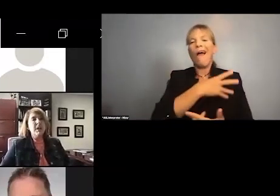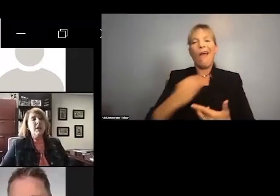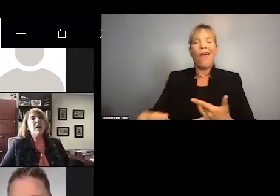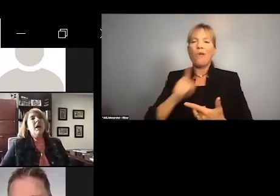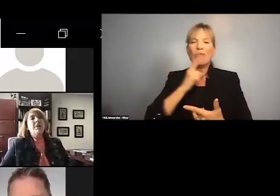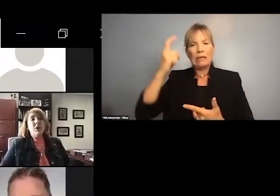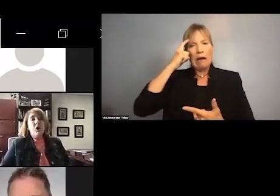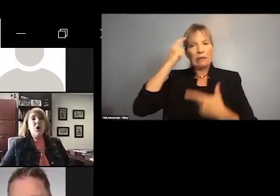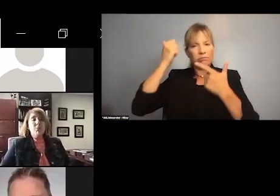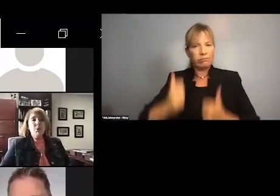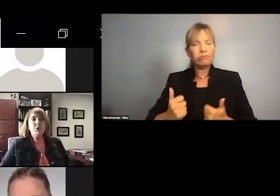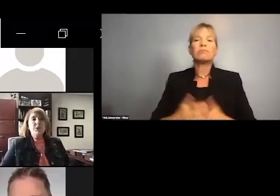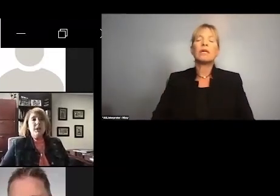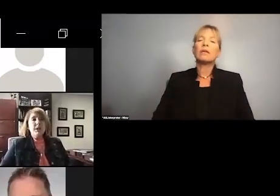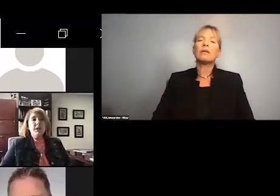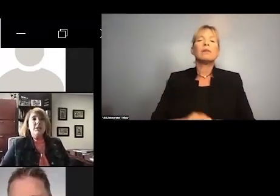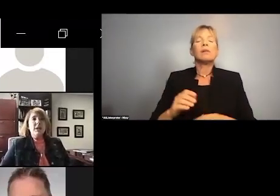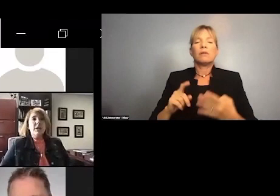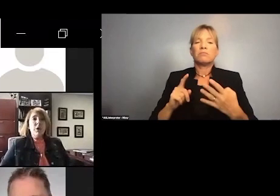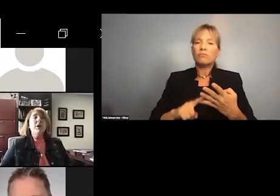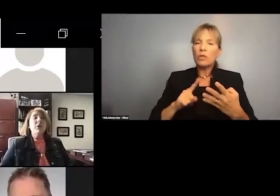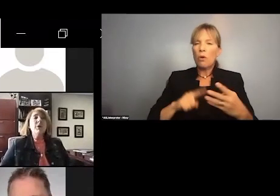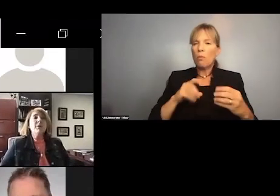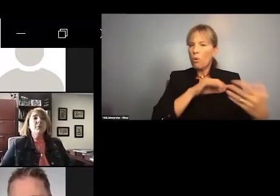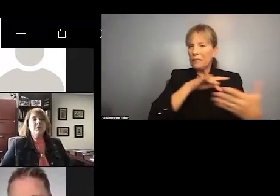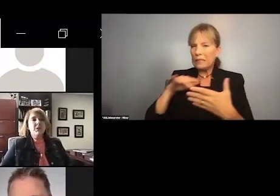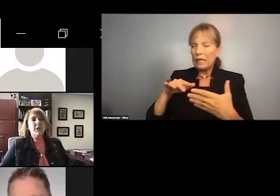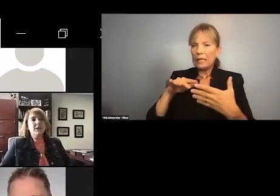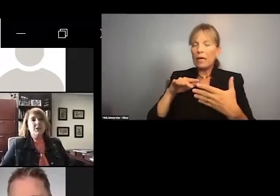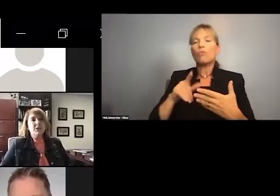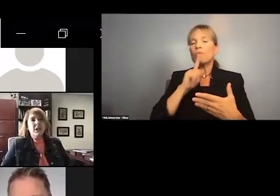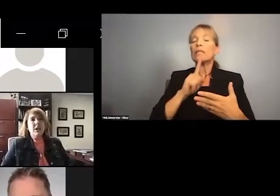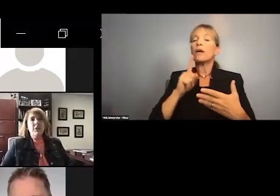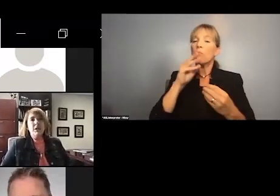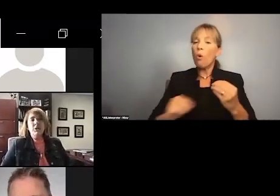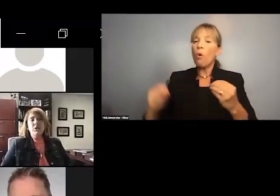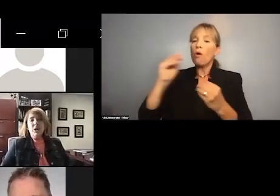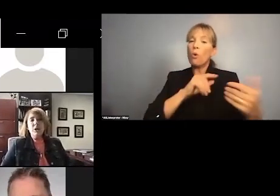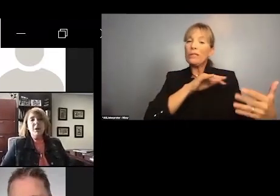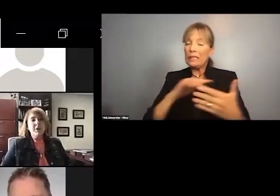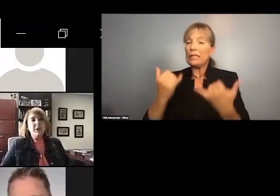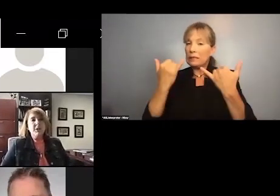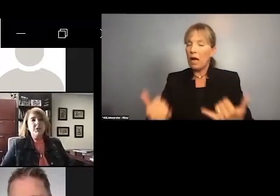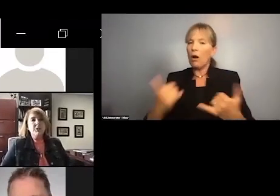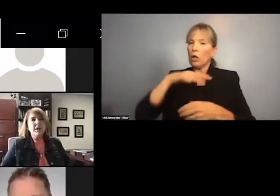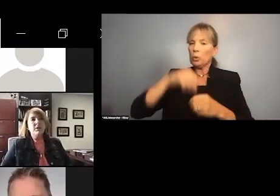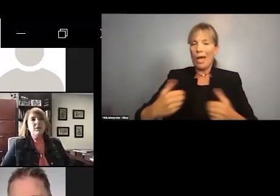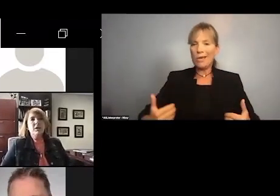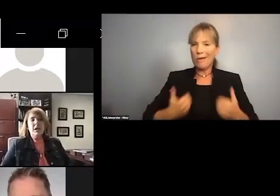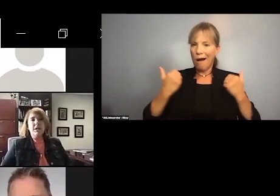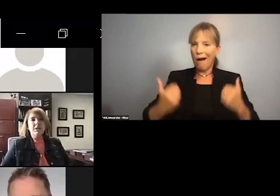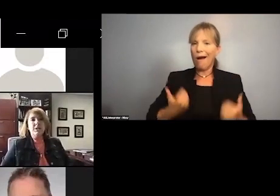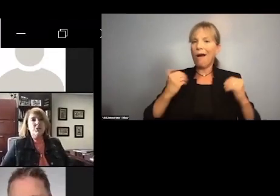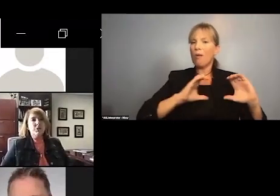cognitive decline. There are more studies, a growing number of studies, I should say, that include younger